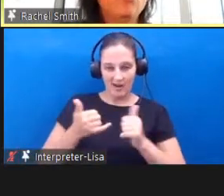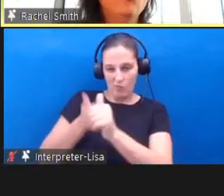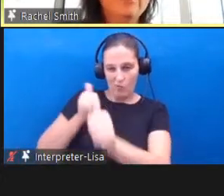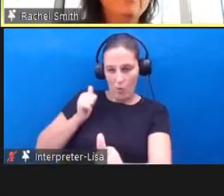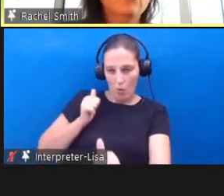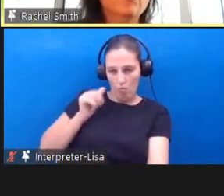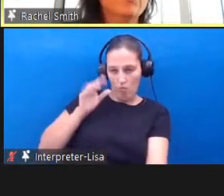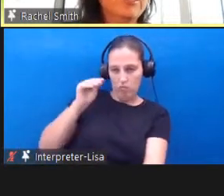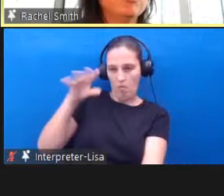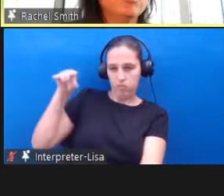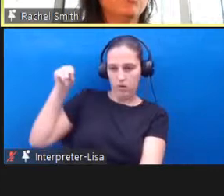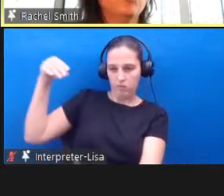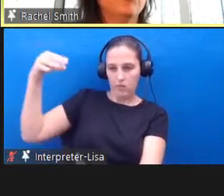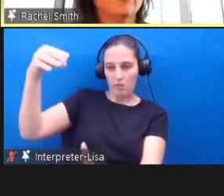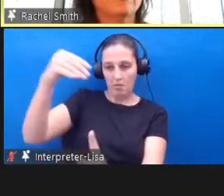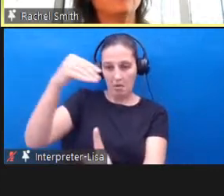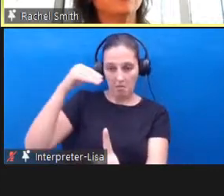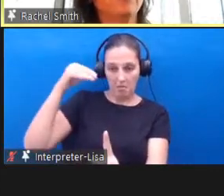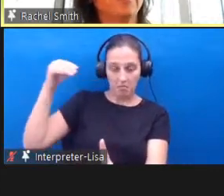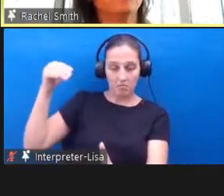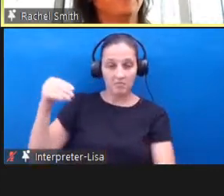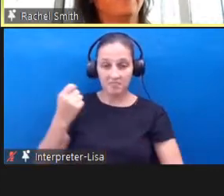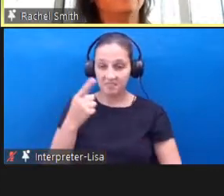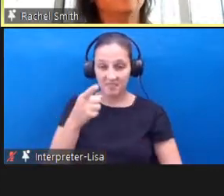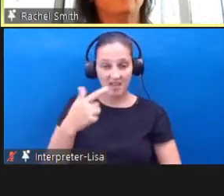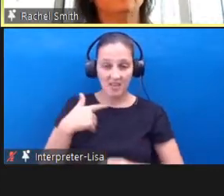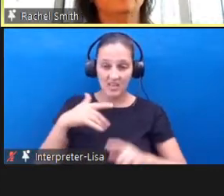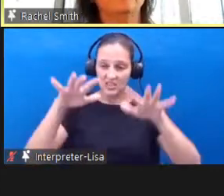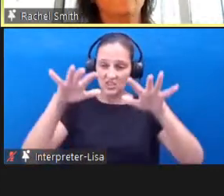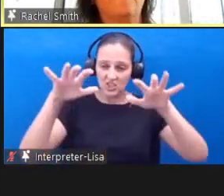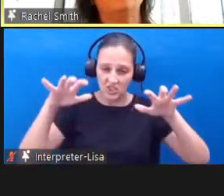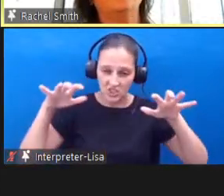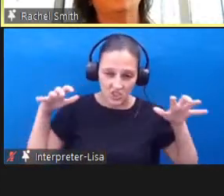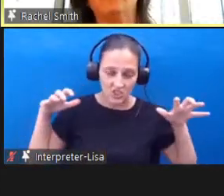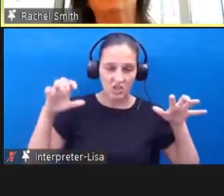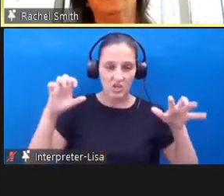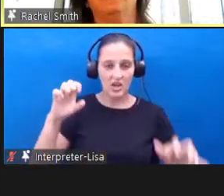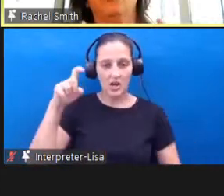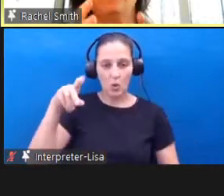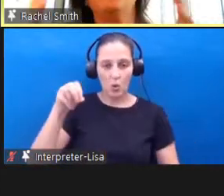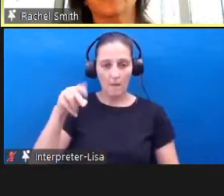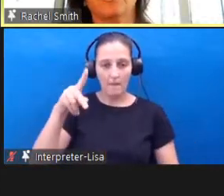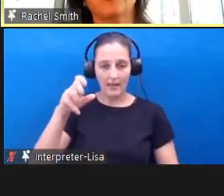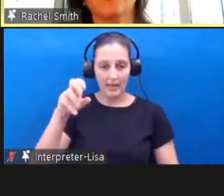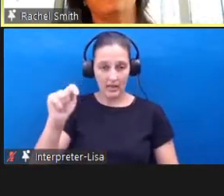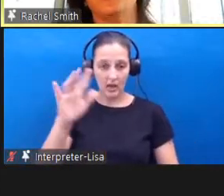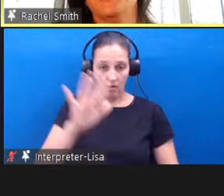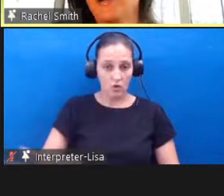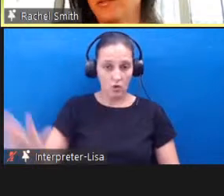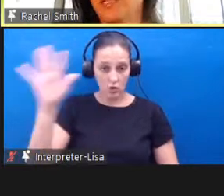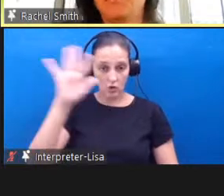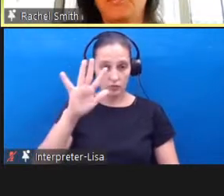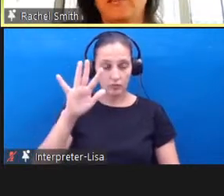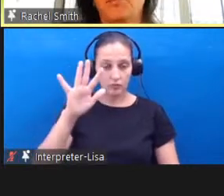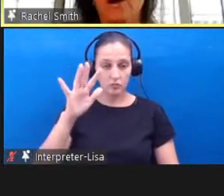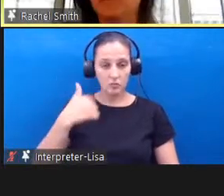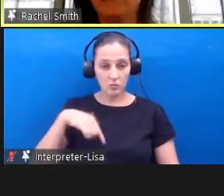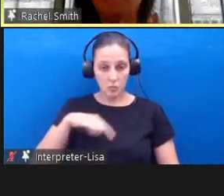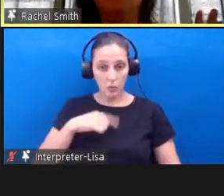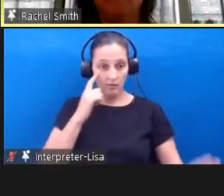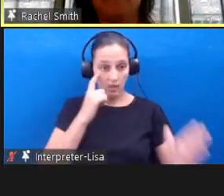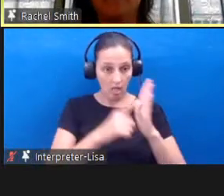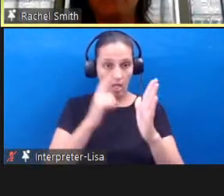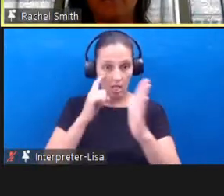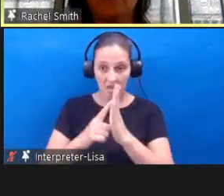yet we are pretty certain, there are thousands of exoplanets out there. We've discovered a few thousand, but there are